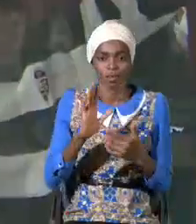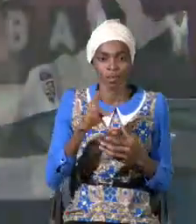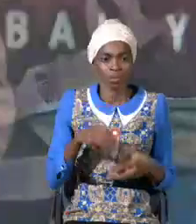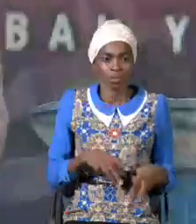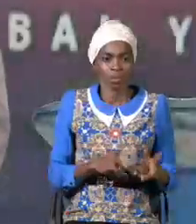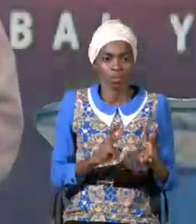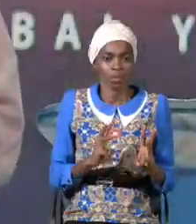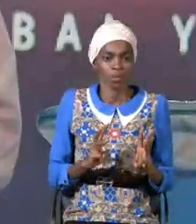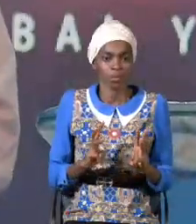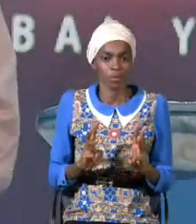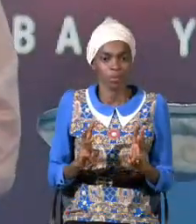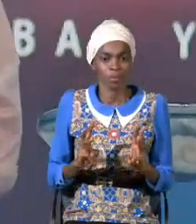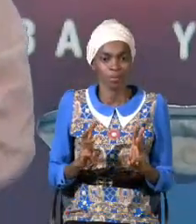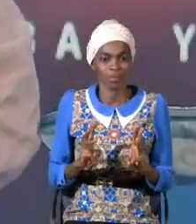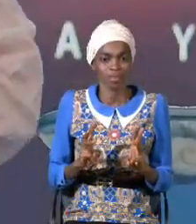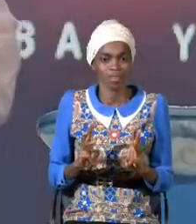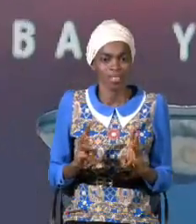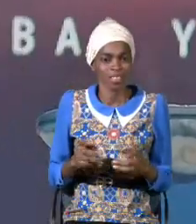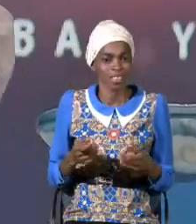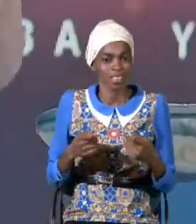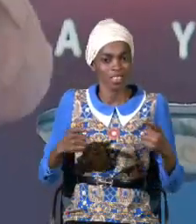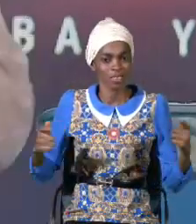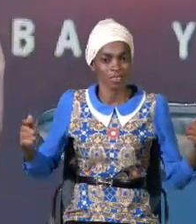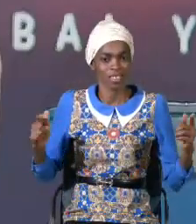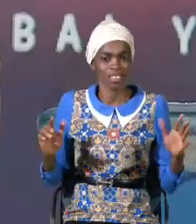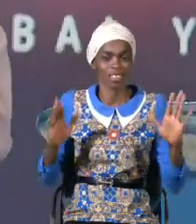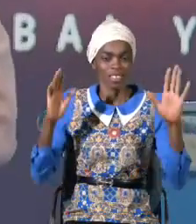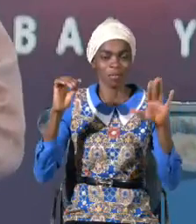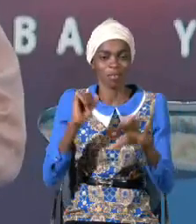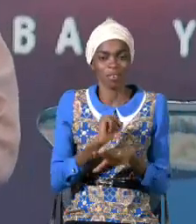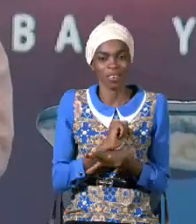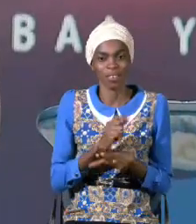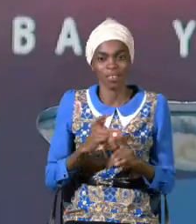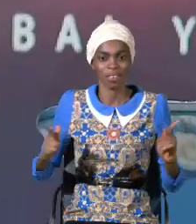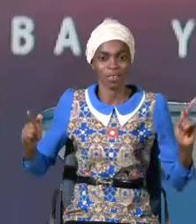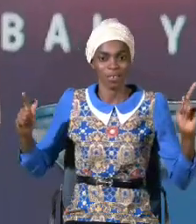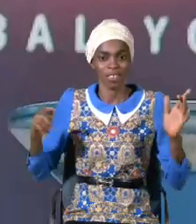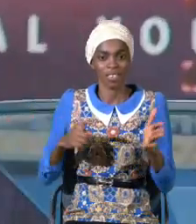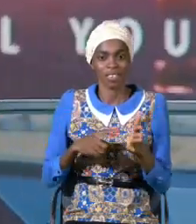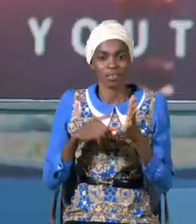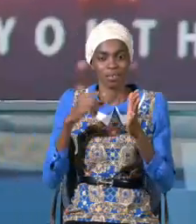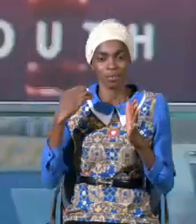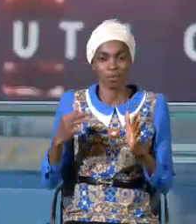Momentous miracle. Great manifestation of miracle.